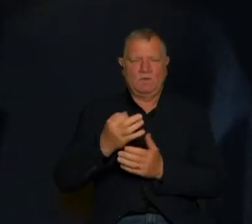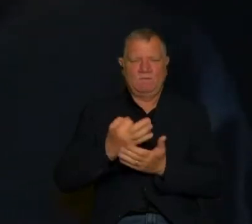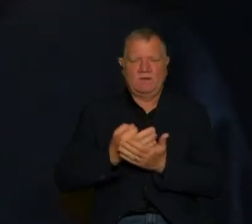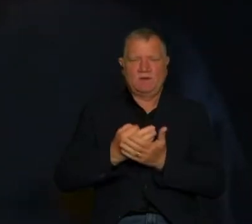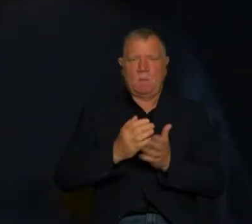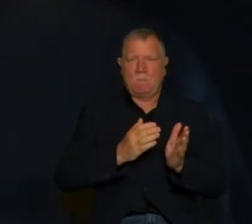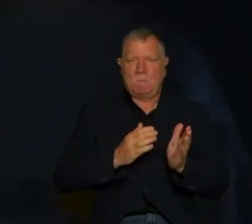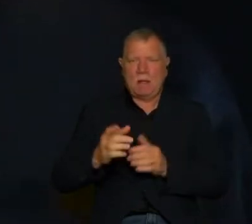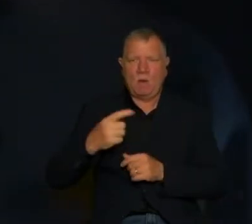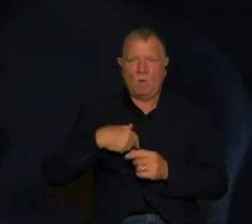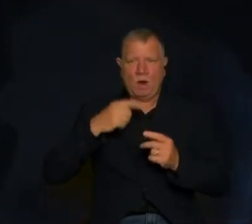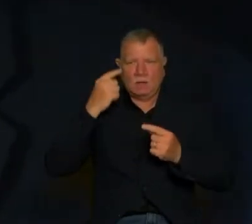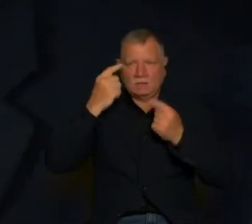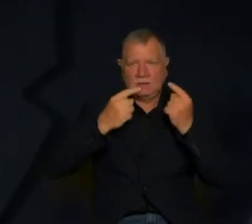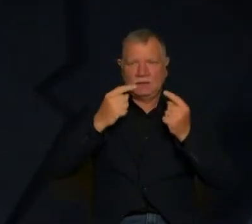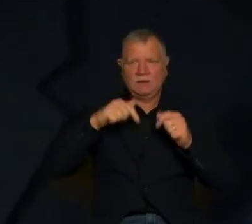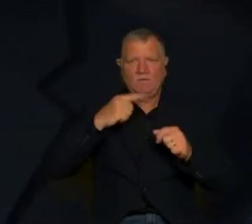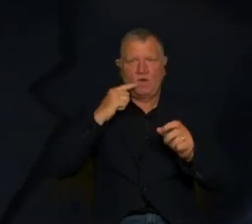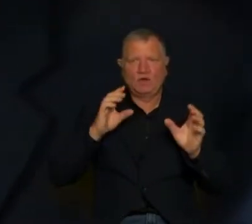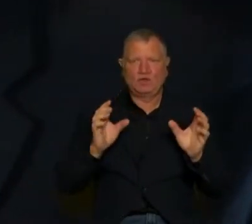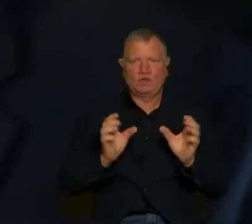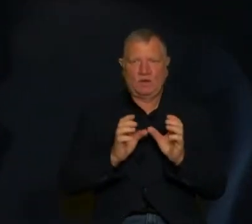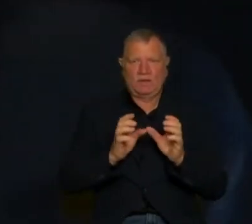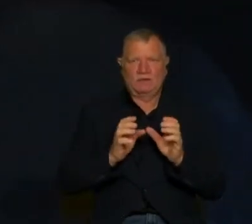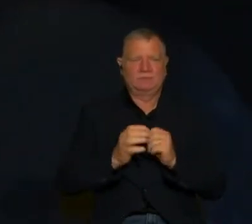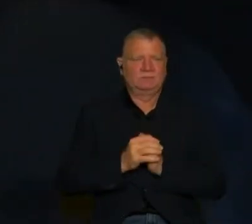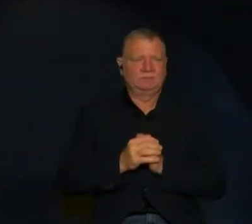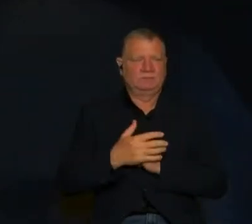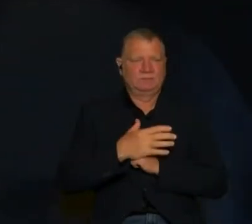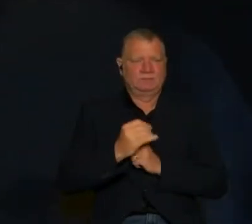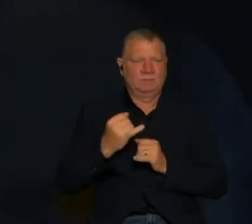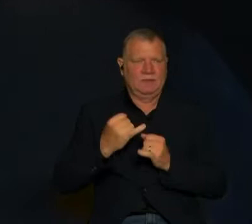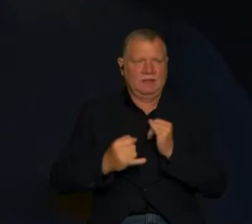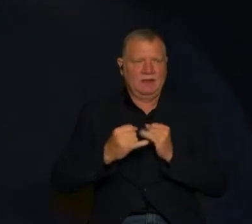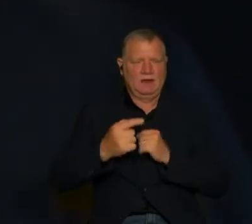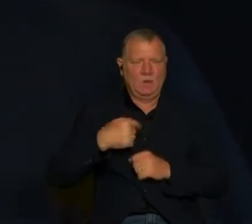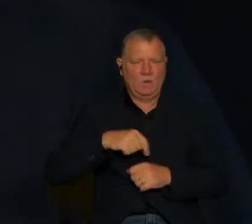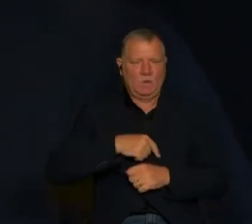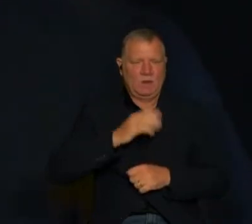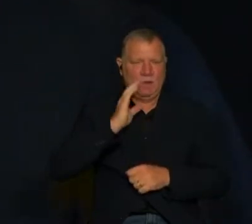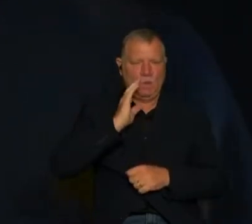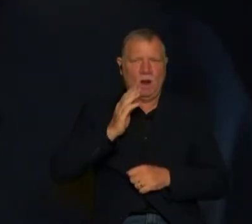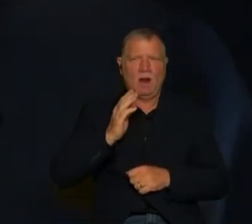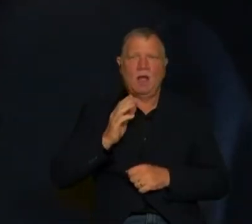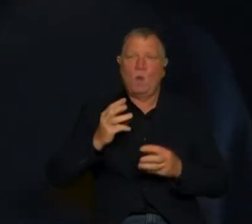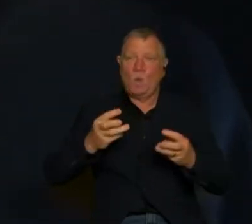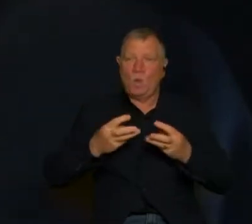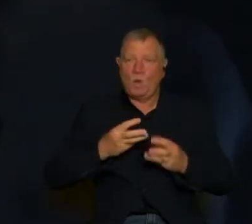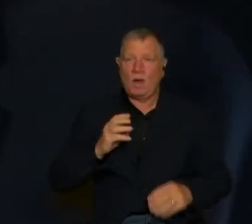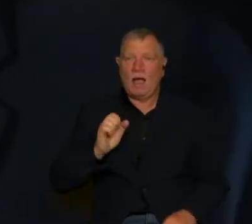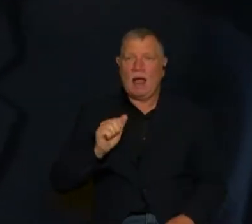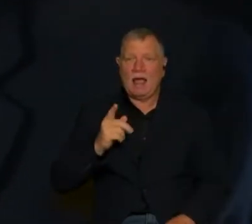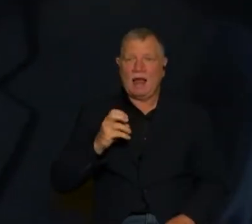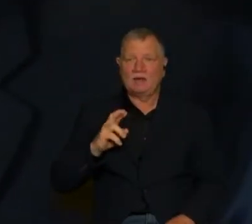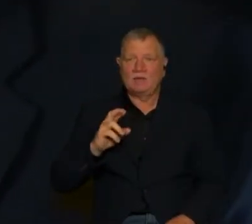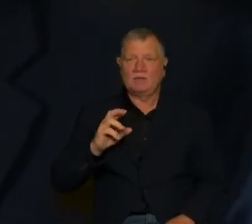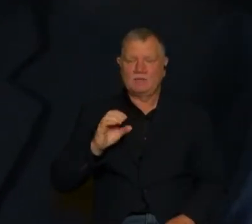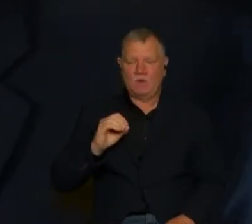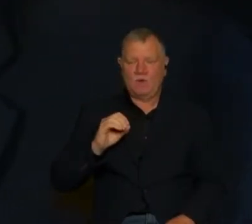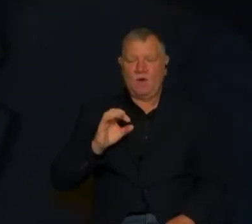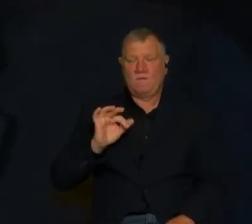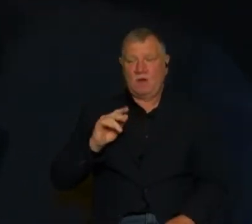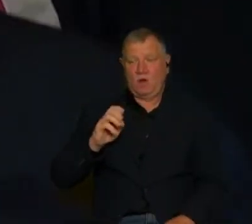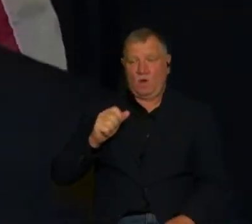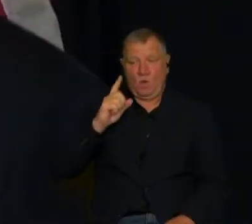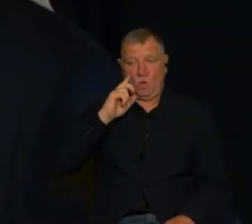will be considering for certification. And toward that end, I would like to welcome Alejandro Figueroa, who